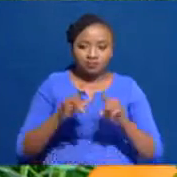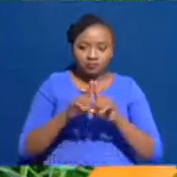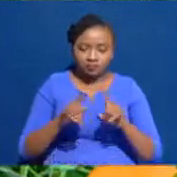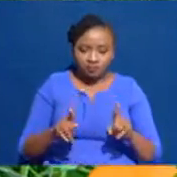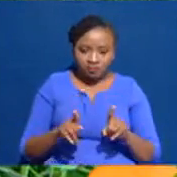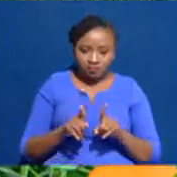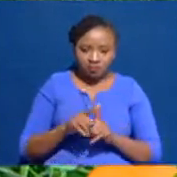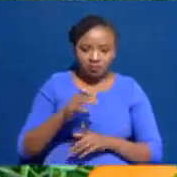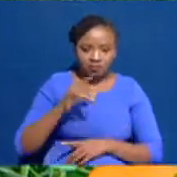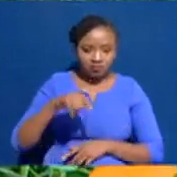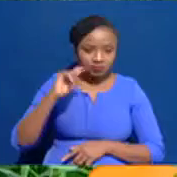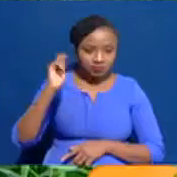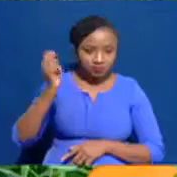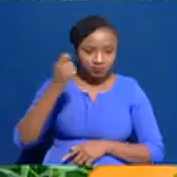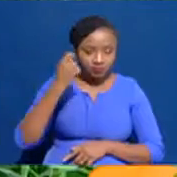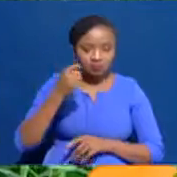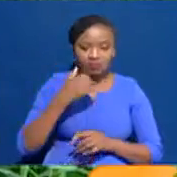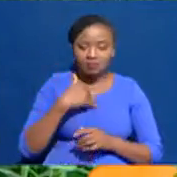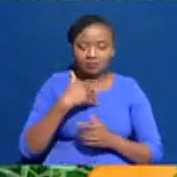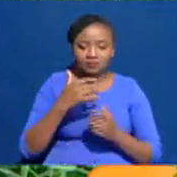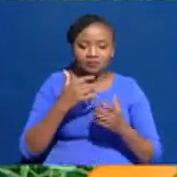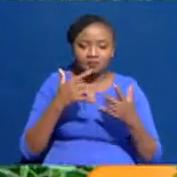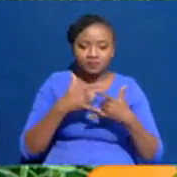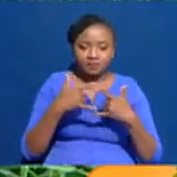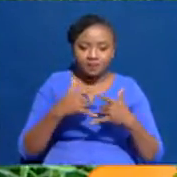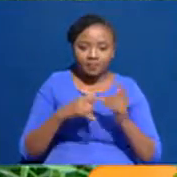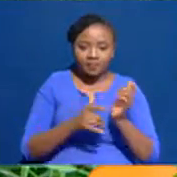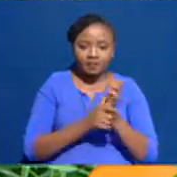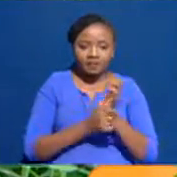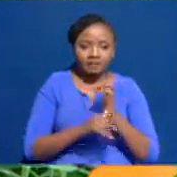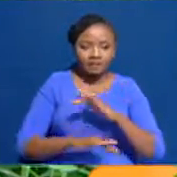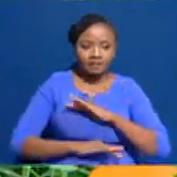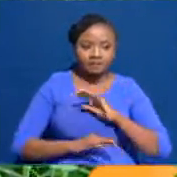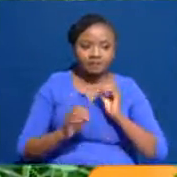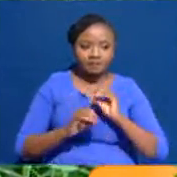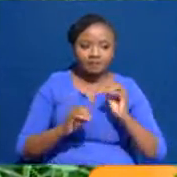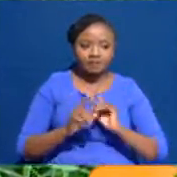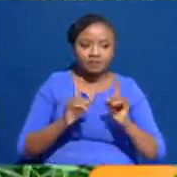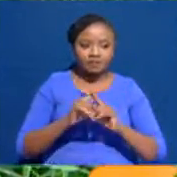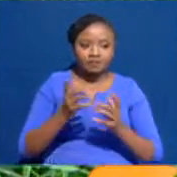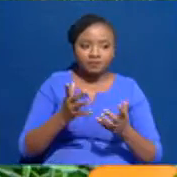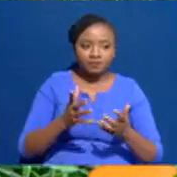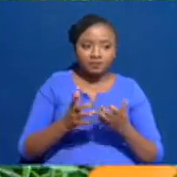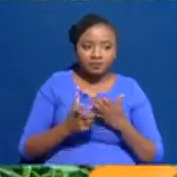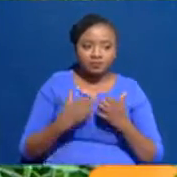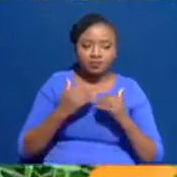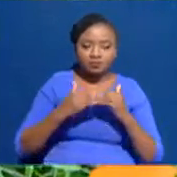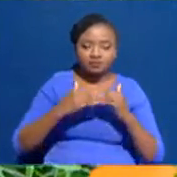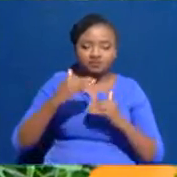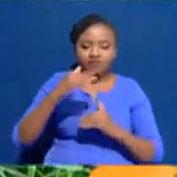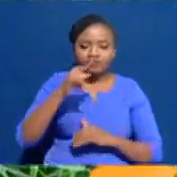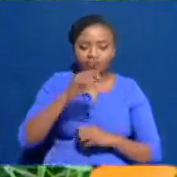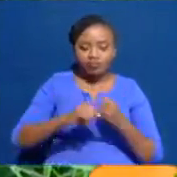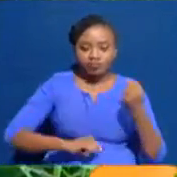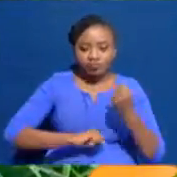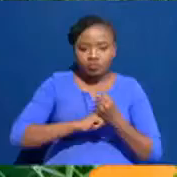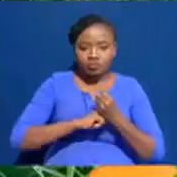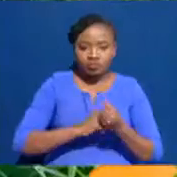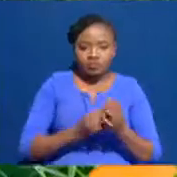But with the country being maize deficit, the need for improved seed varieties remains key in boosting